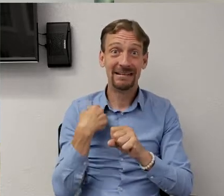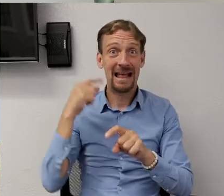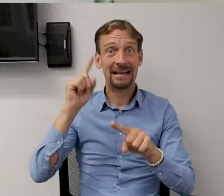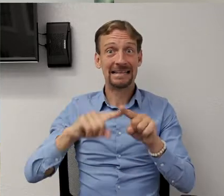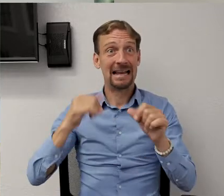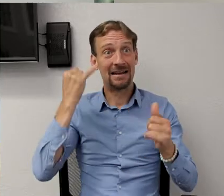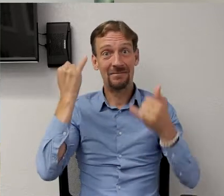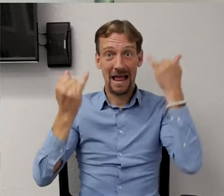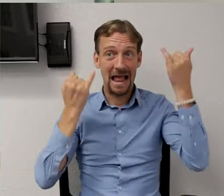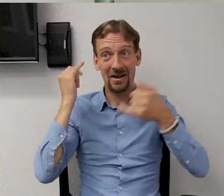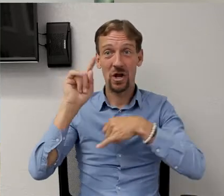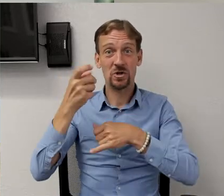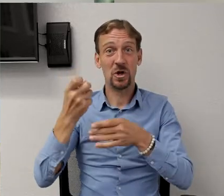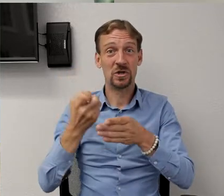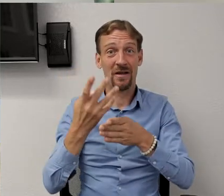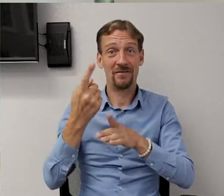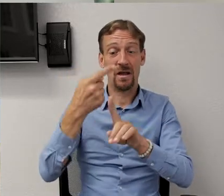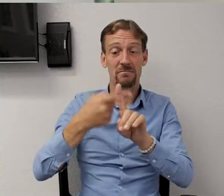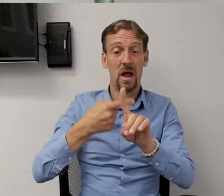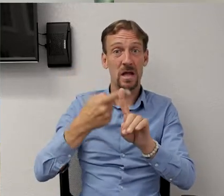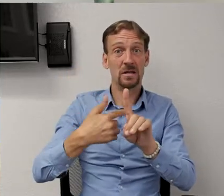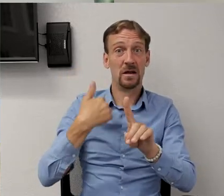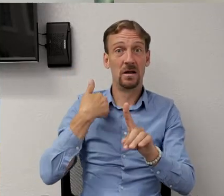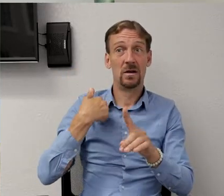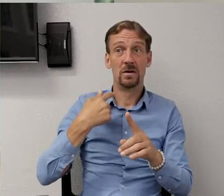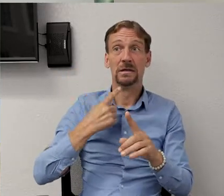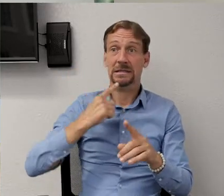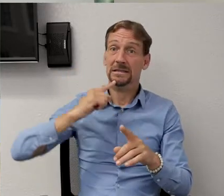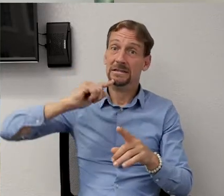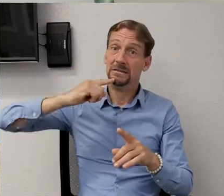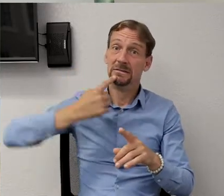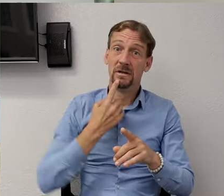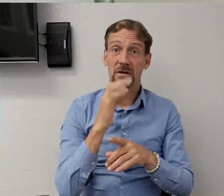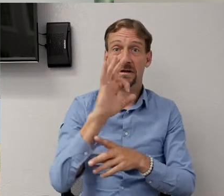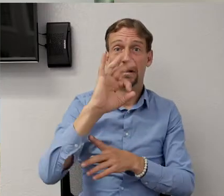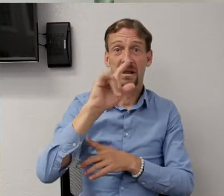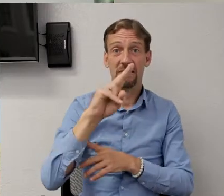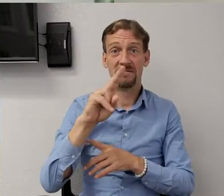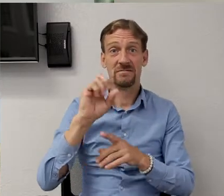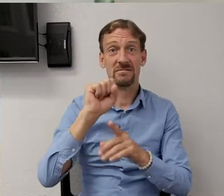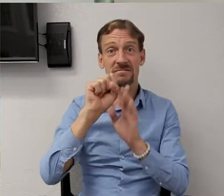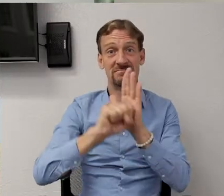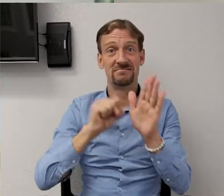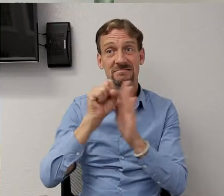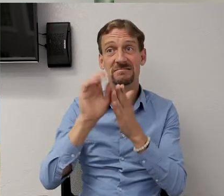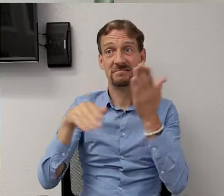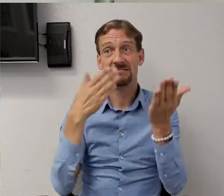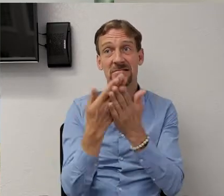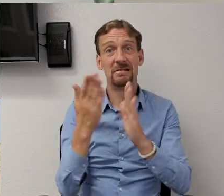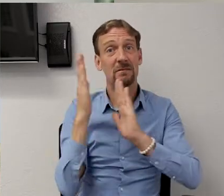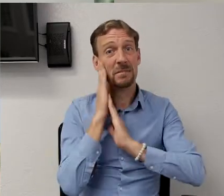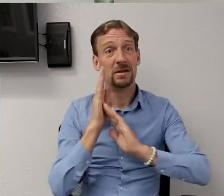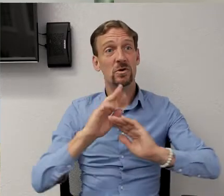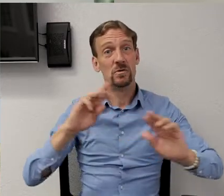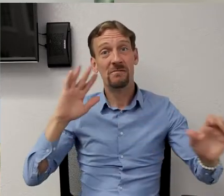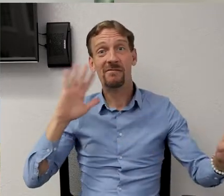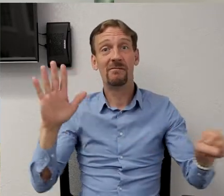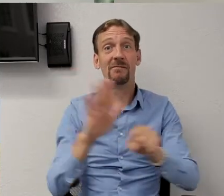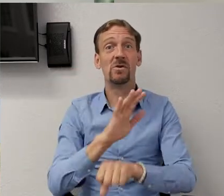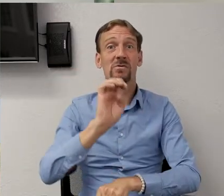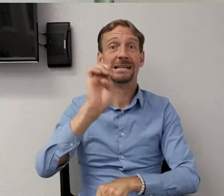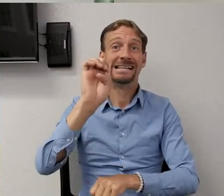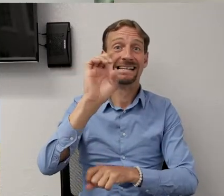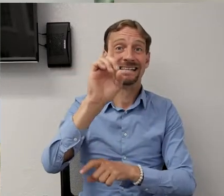imagine just a couple months ago when we were still deep into the flu season and every single bed was full and the emergency department was